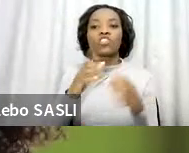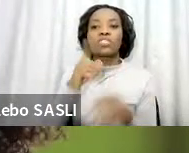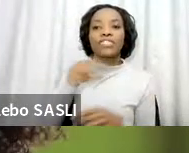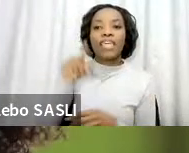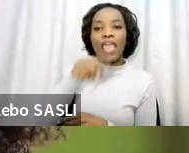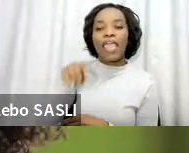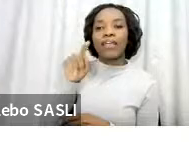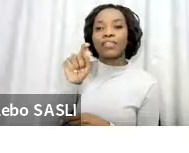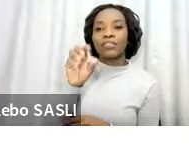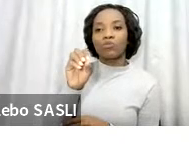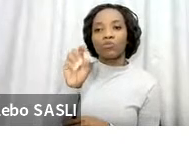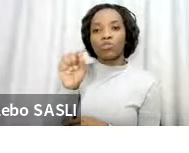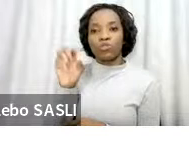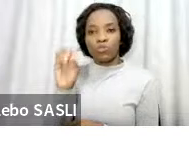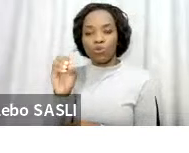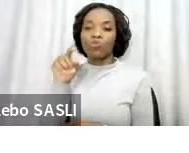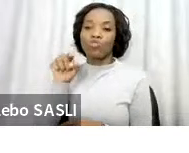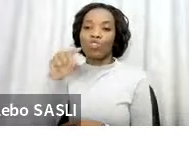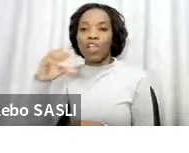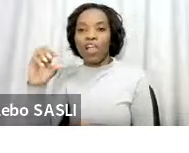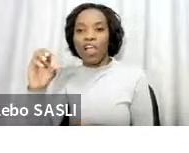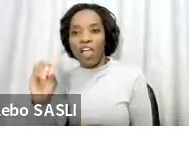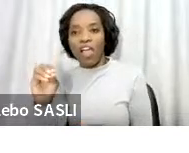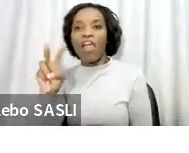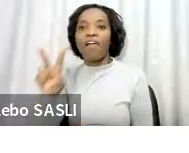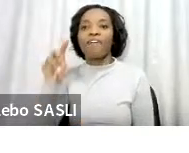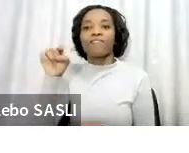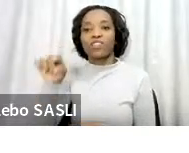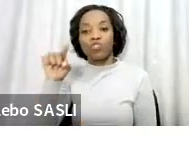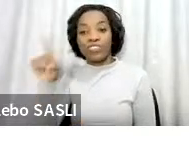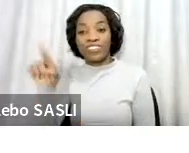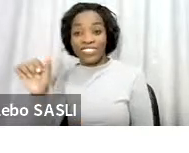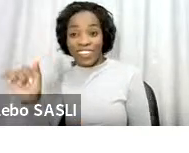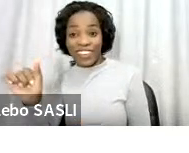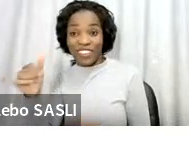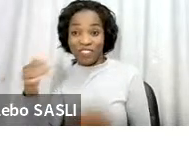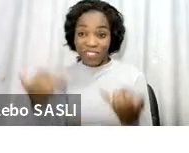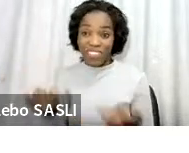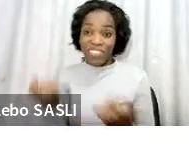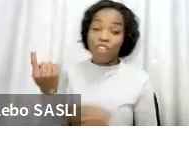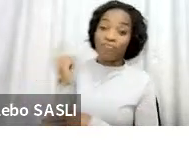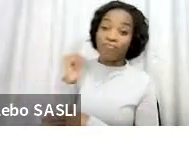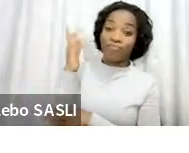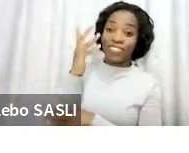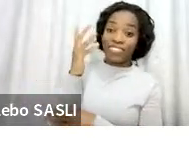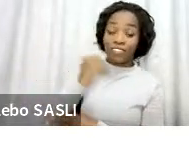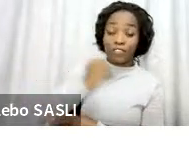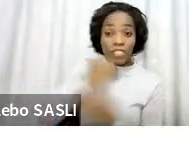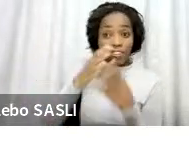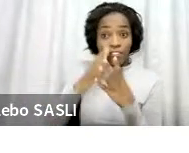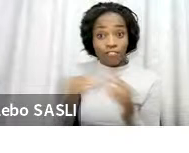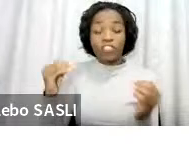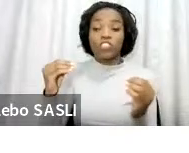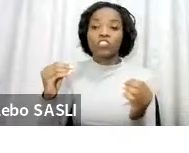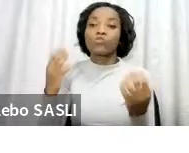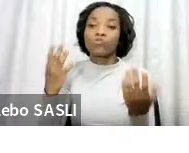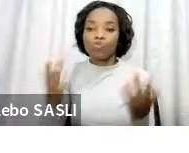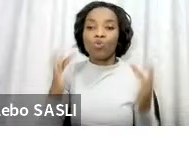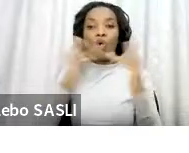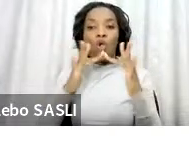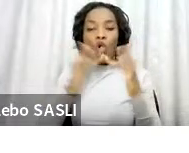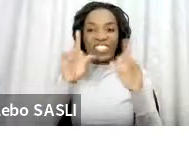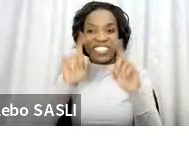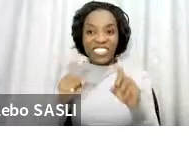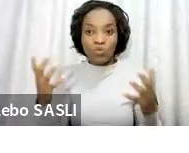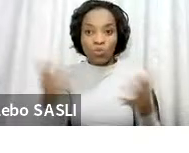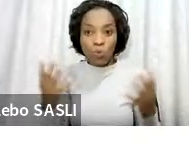communications@taxombud.gov.za. Ladies and gentlemen, this brings me to the end of the presentation. Just to emphasize our contact details as well, our